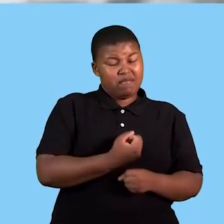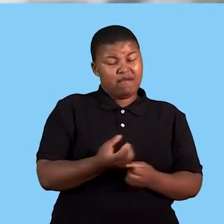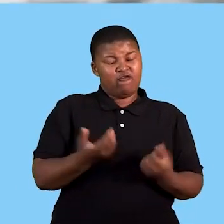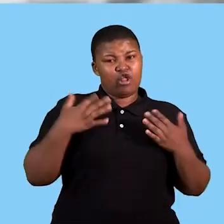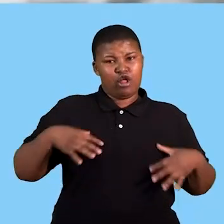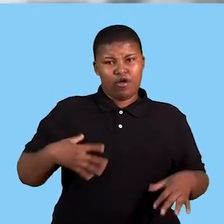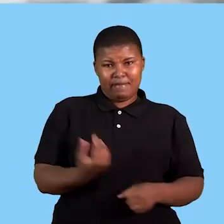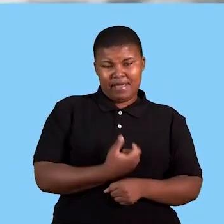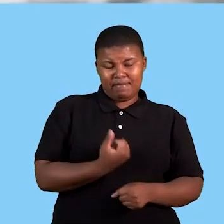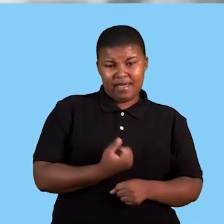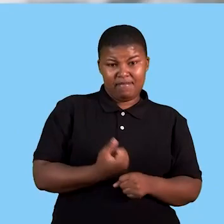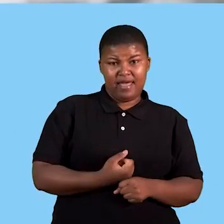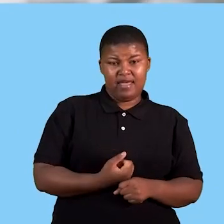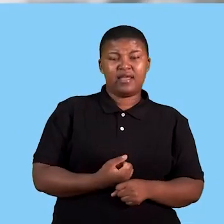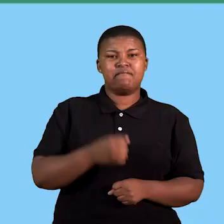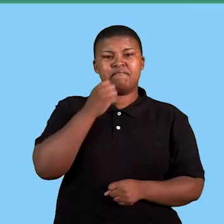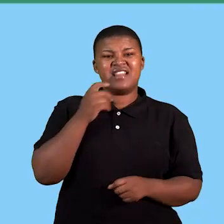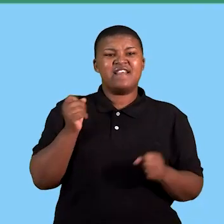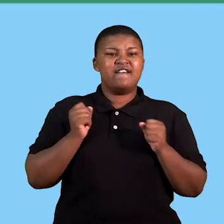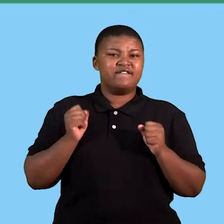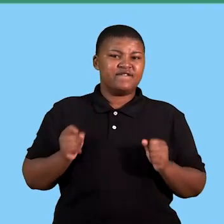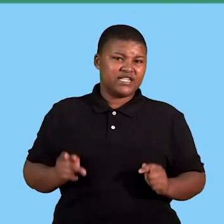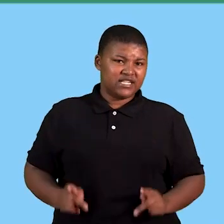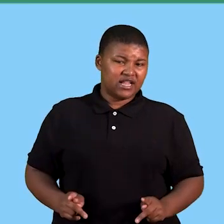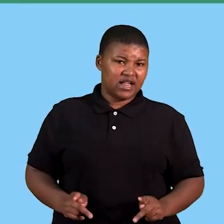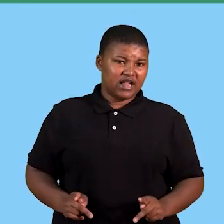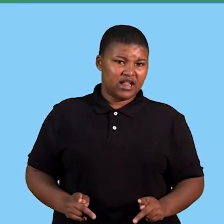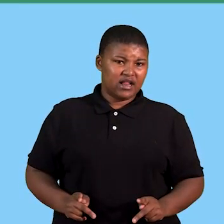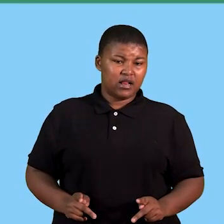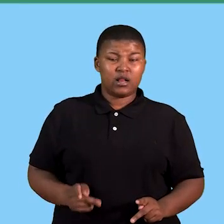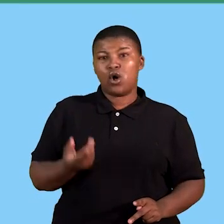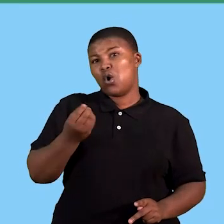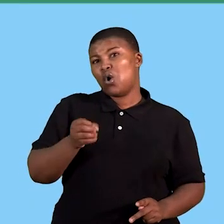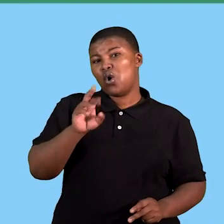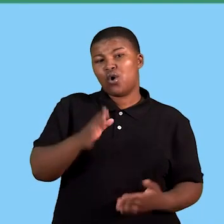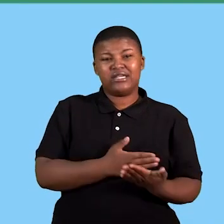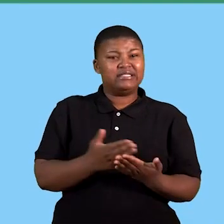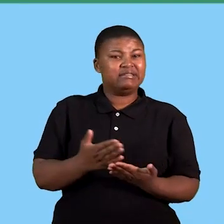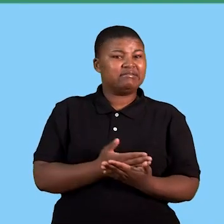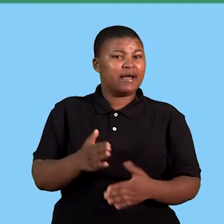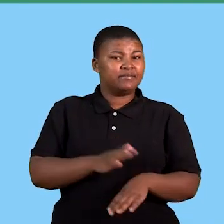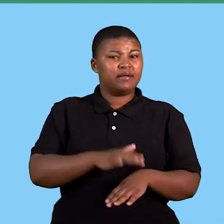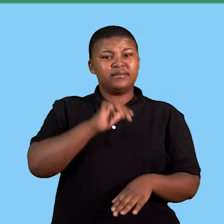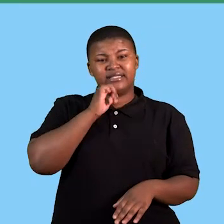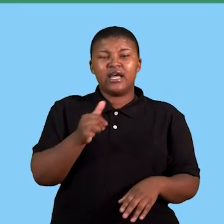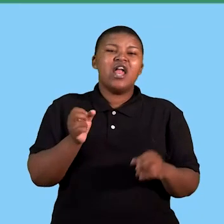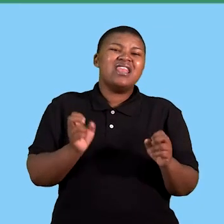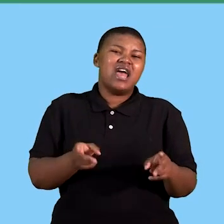clothes. Therefore, it will be our physical, or sometimes we refer